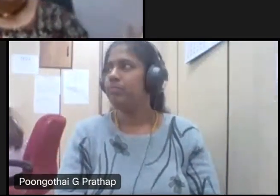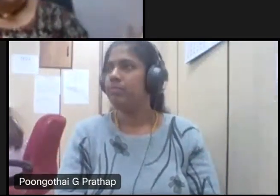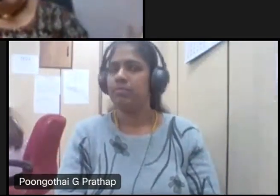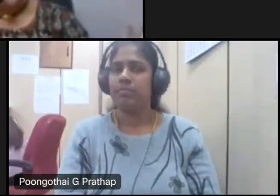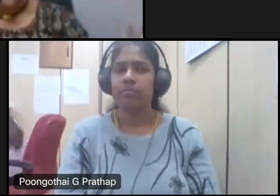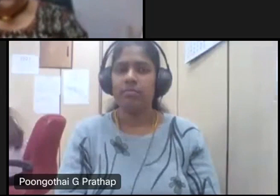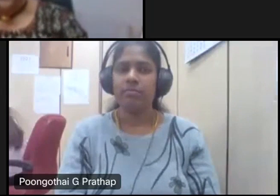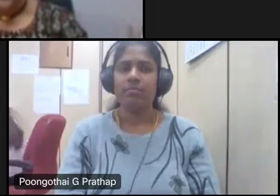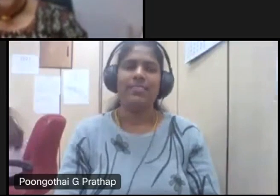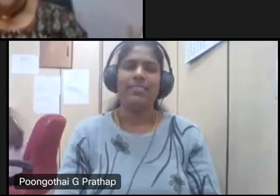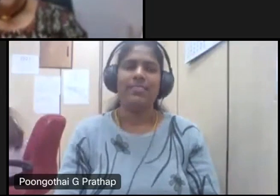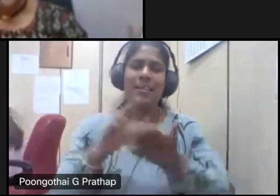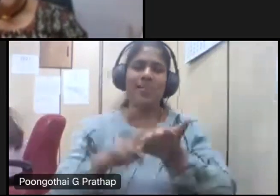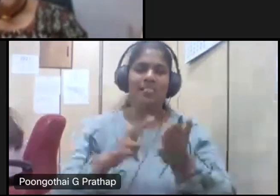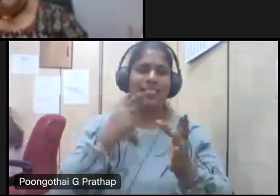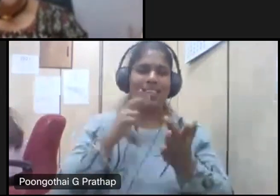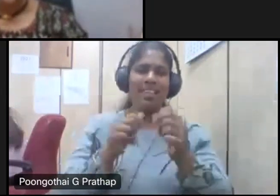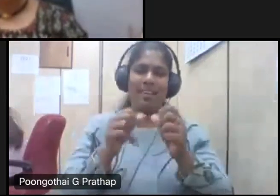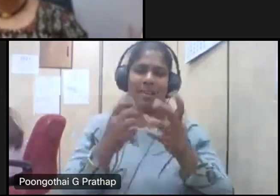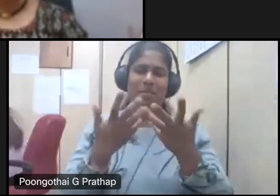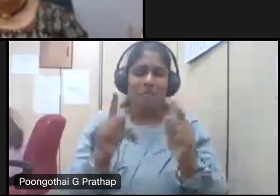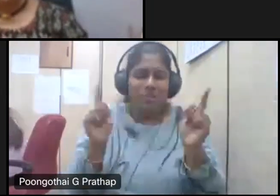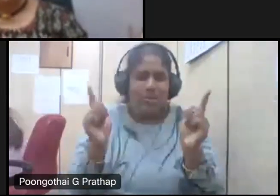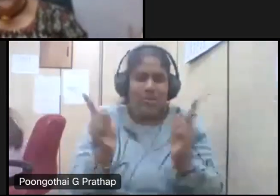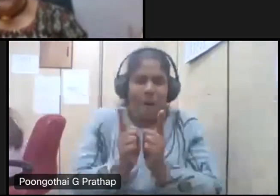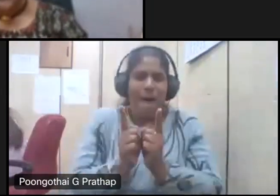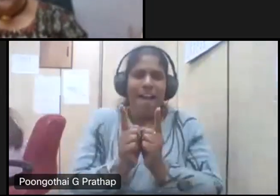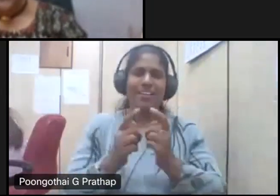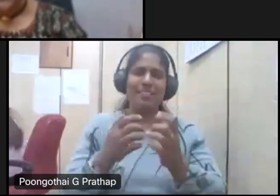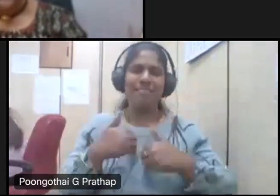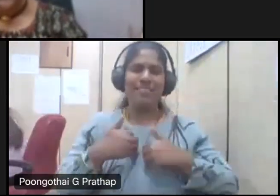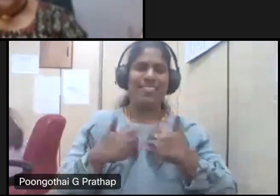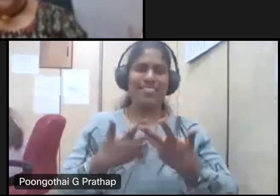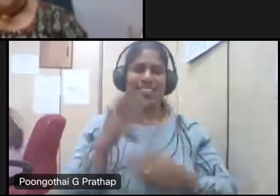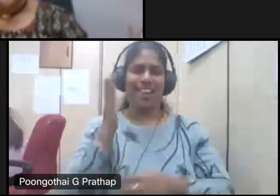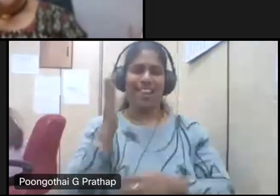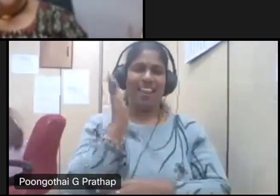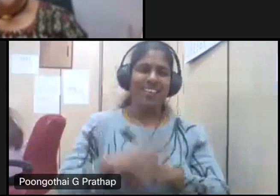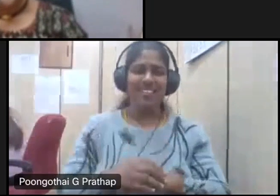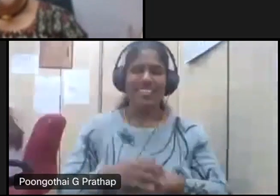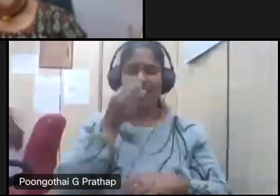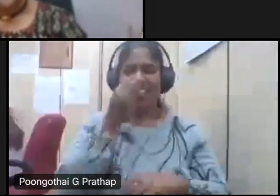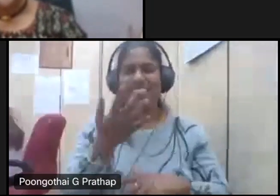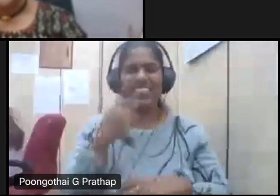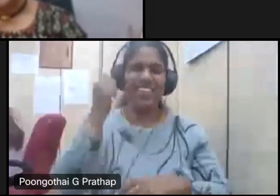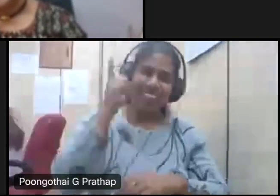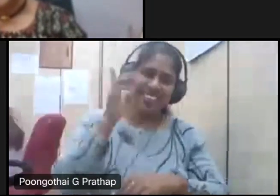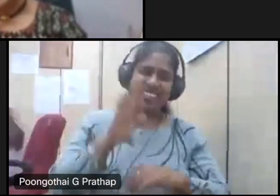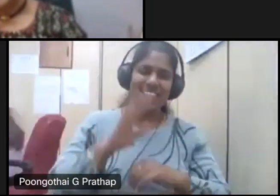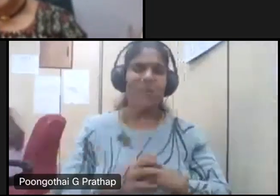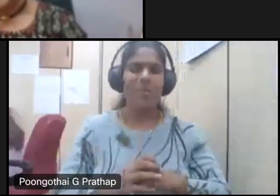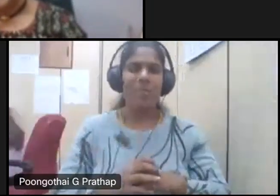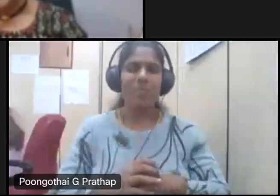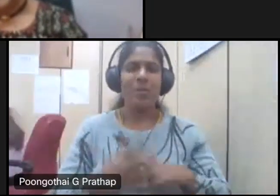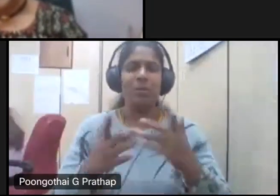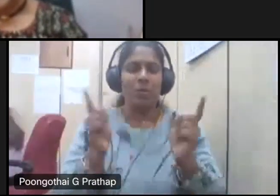Thank you, Nina ma'am, for that crisp and interesting talk. It was easy to understand and it was brief